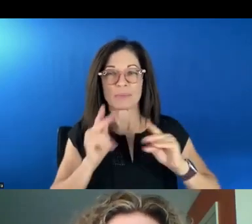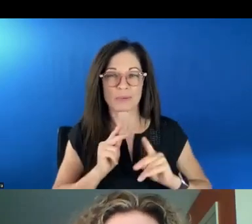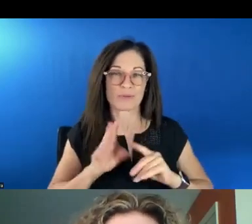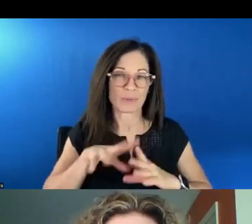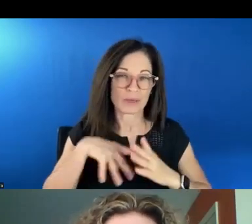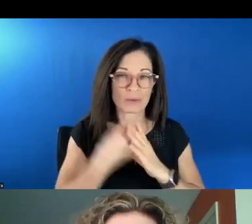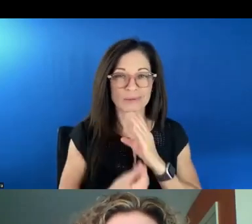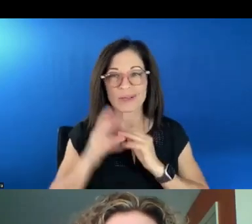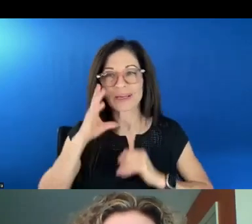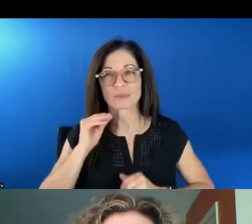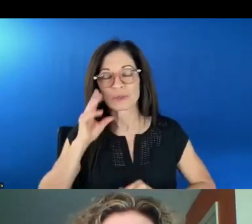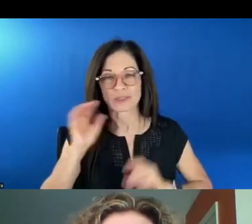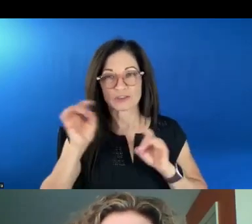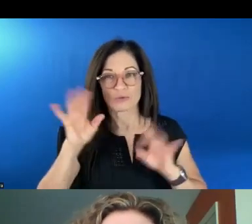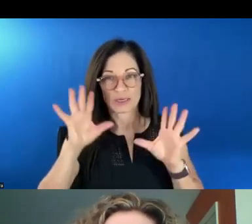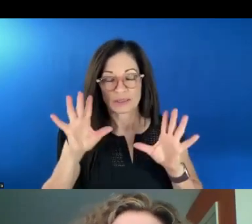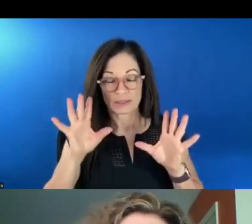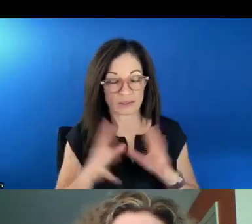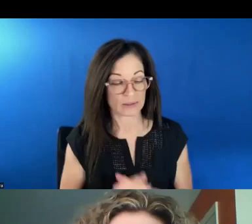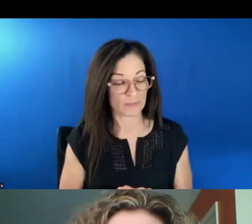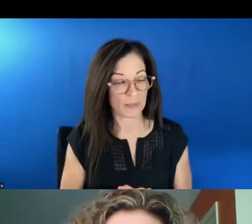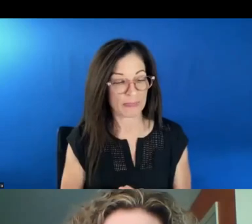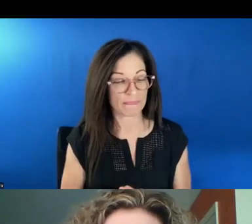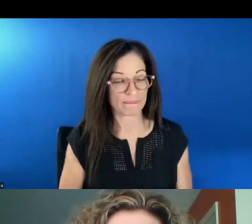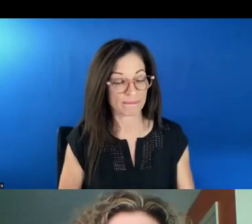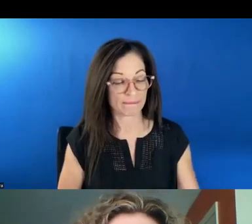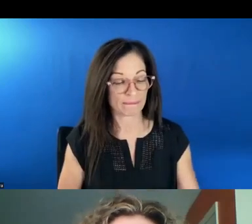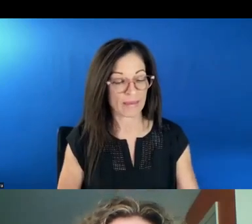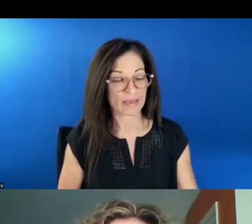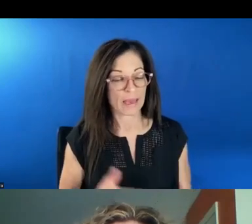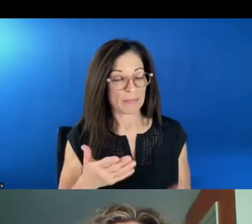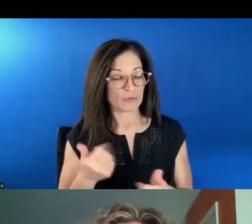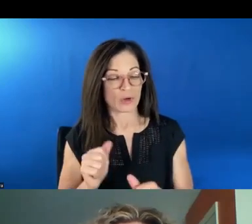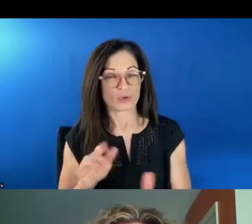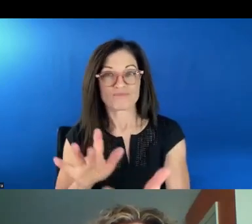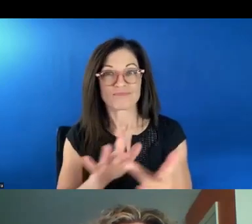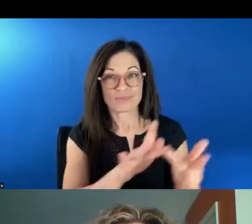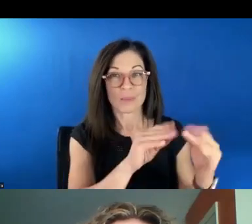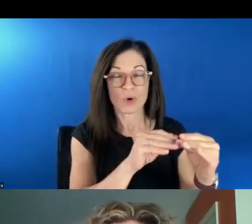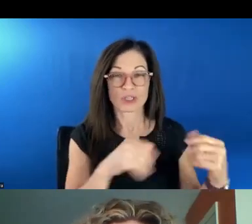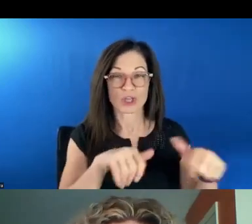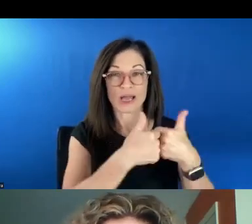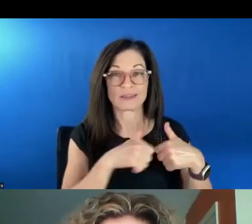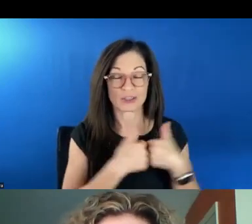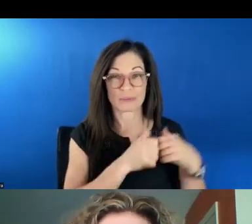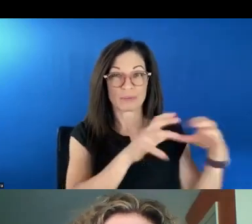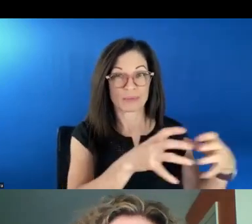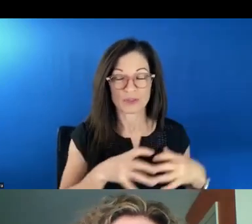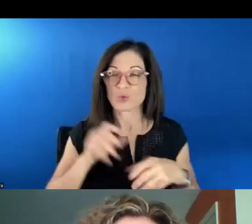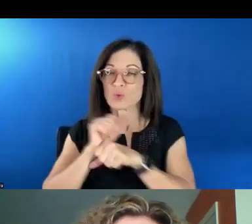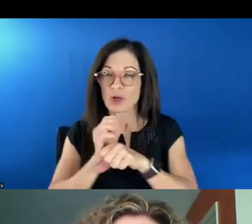really reach those maybe more challenging populations that really involve working across